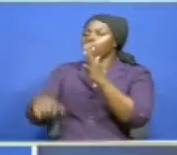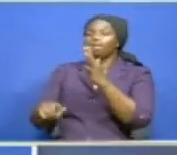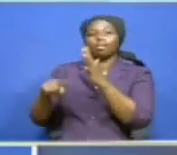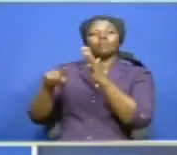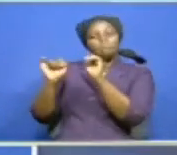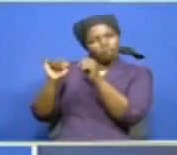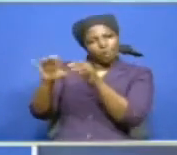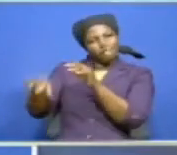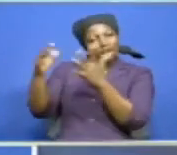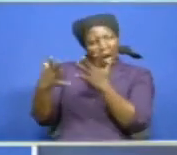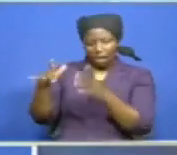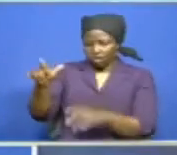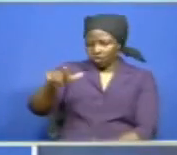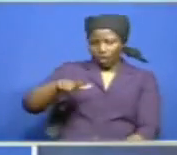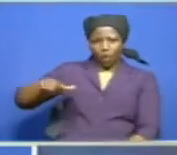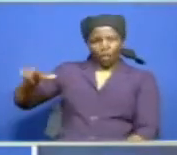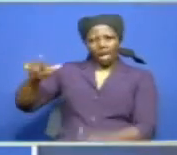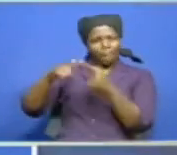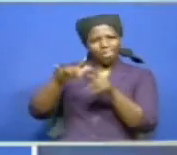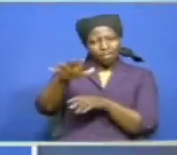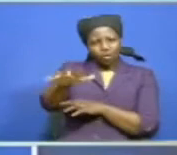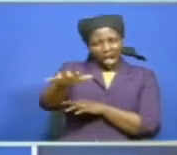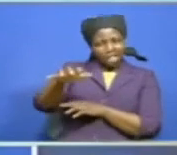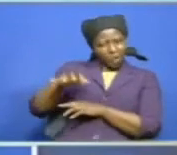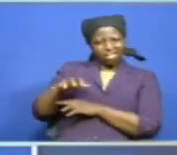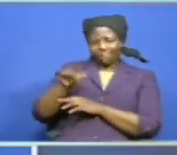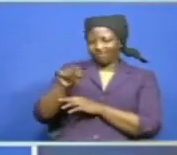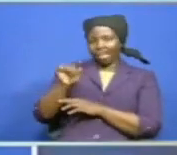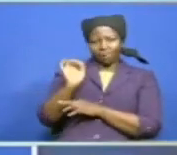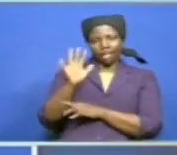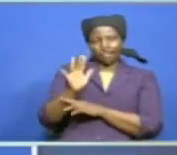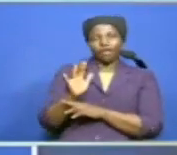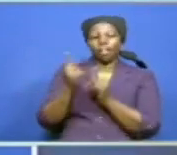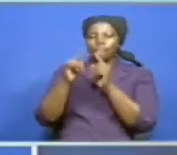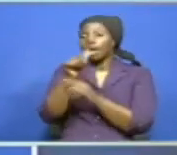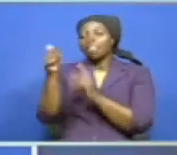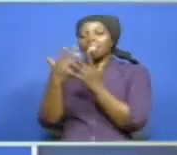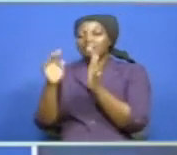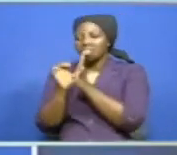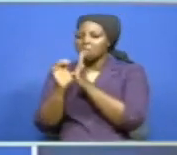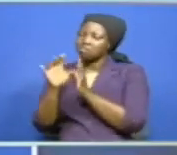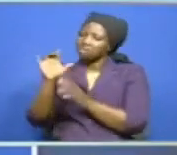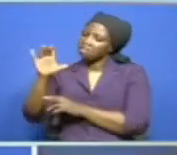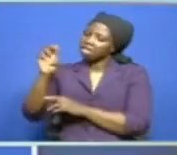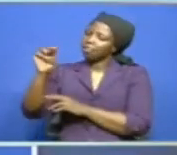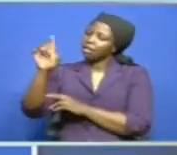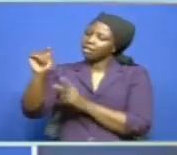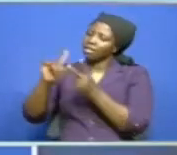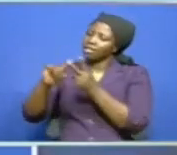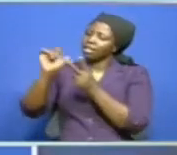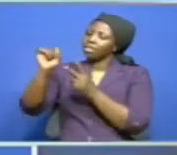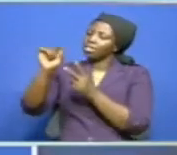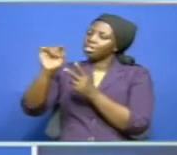available. It's only that maybe the transportation is what you find expensive, but the other things like cement and steel, you